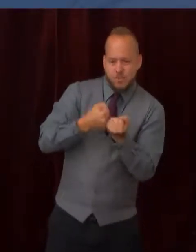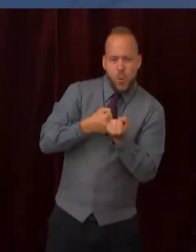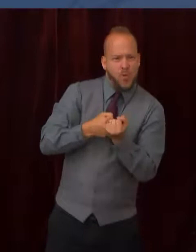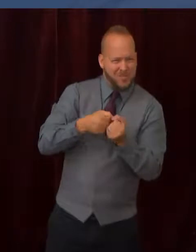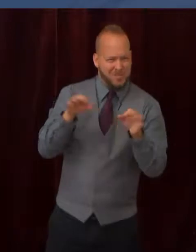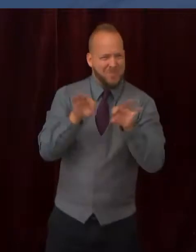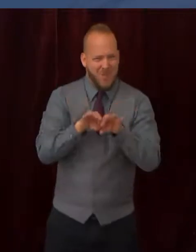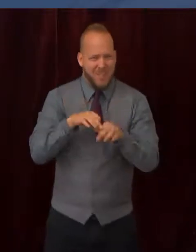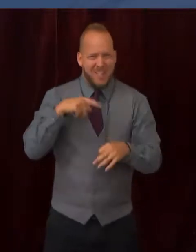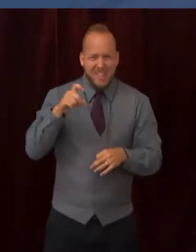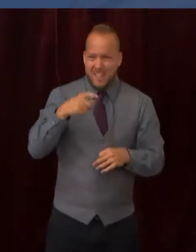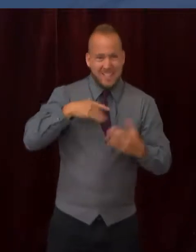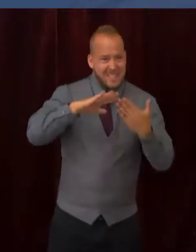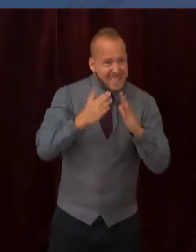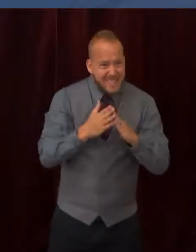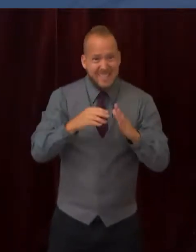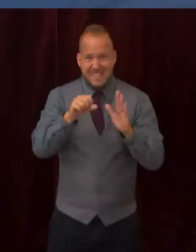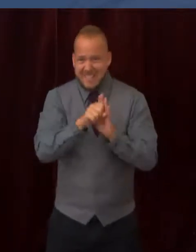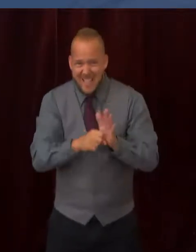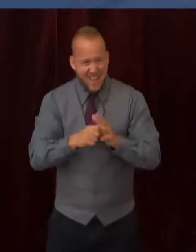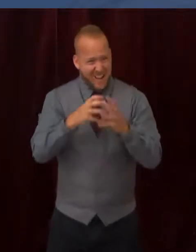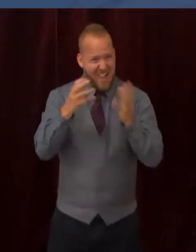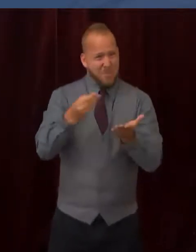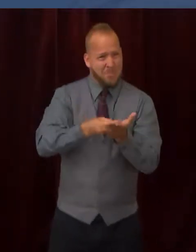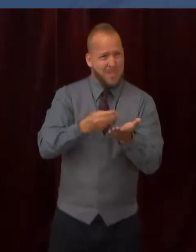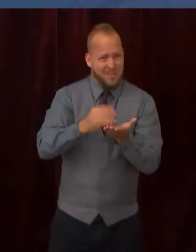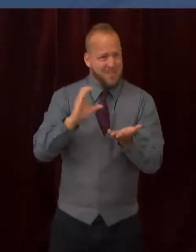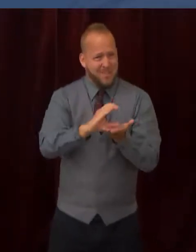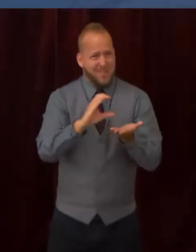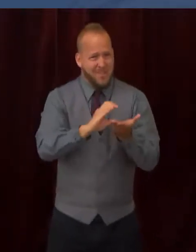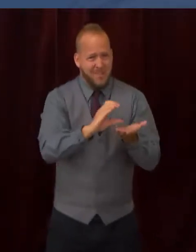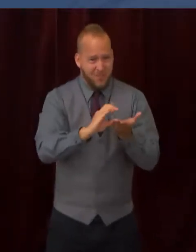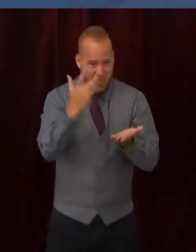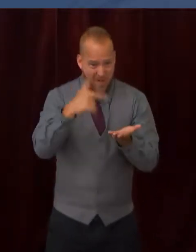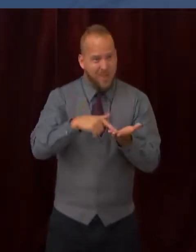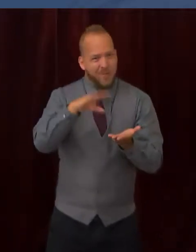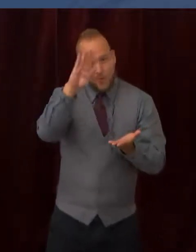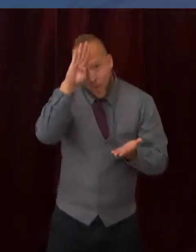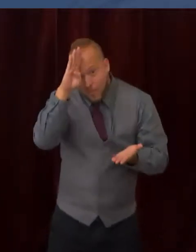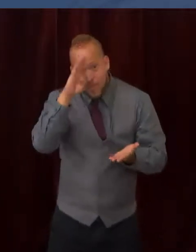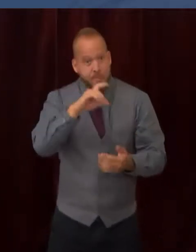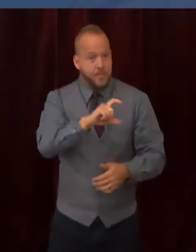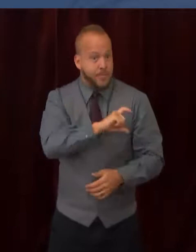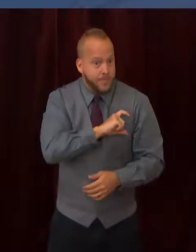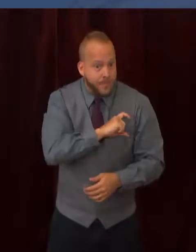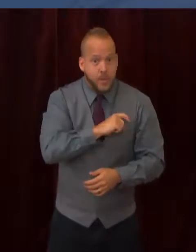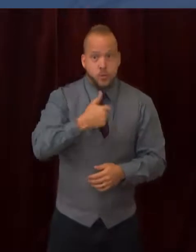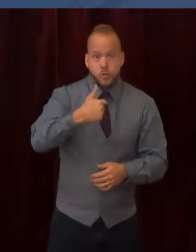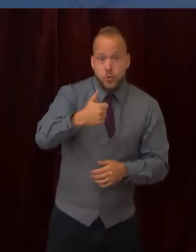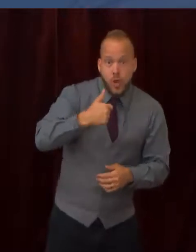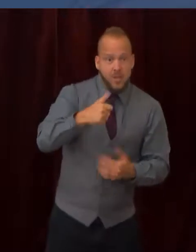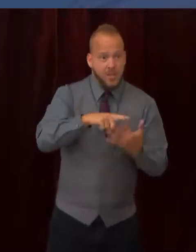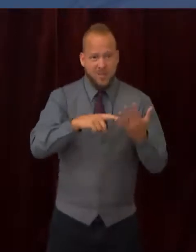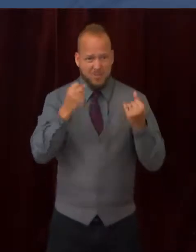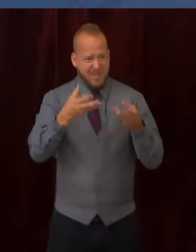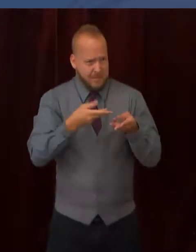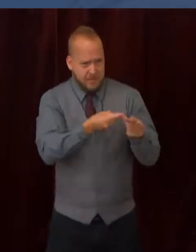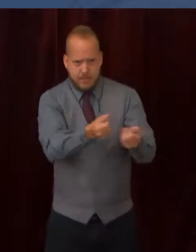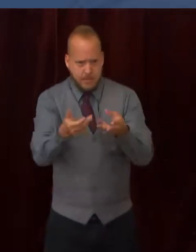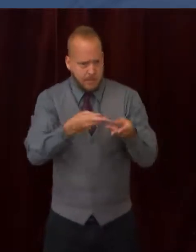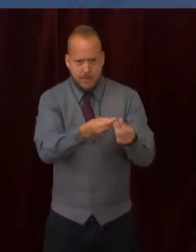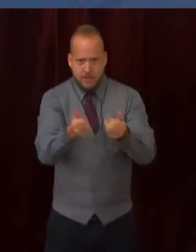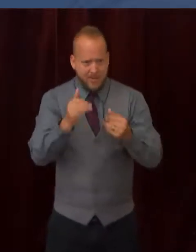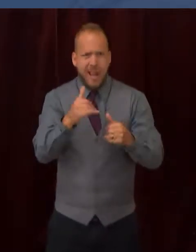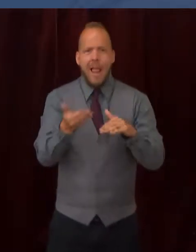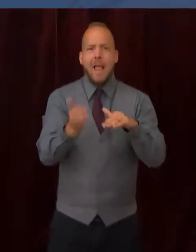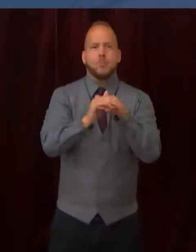do extra duty. And one of the things the federal government could do and the president could do is to pass the bill that has already passed the House